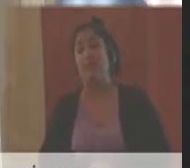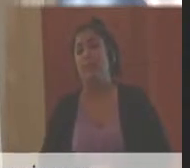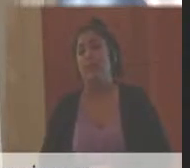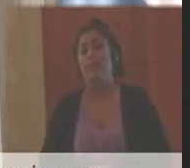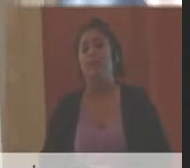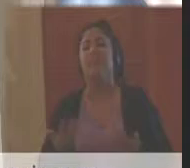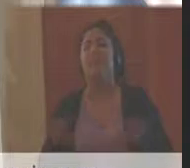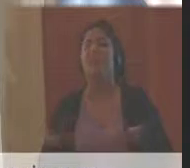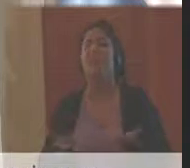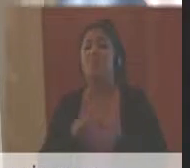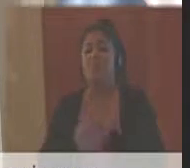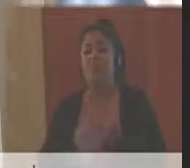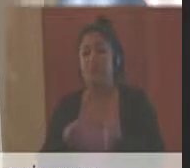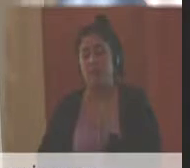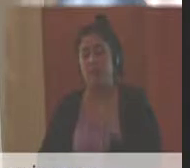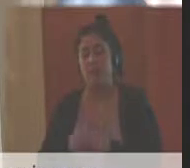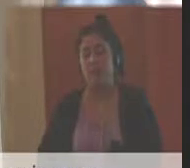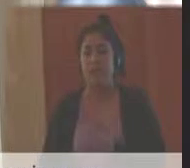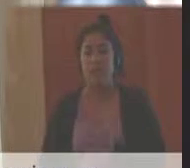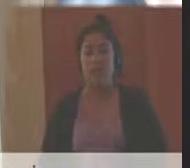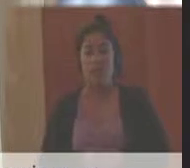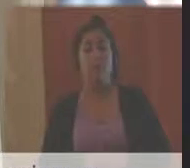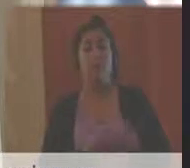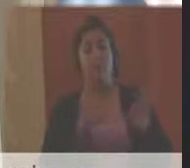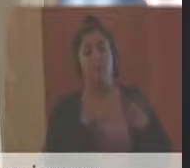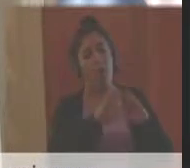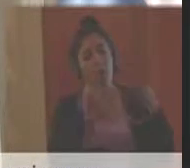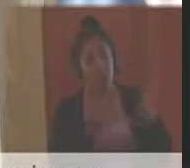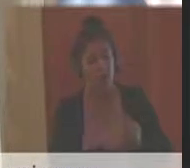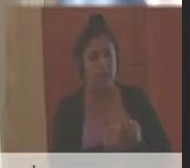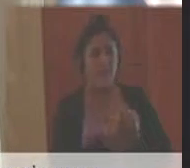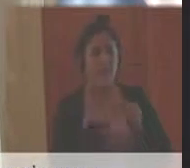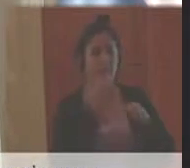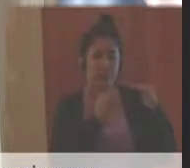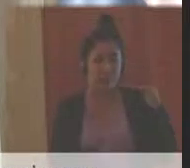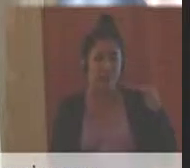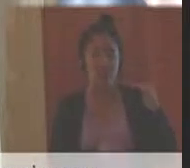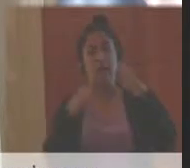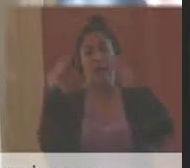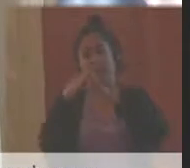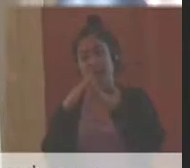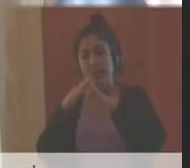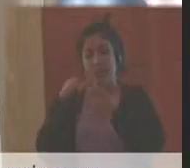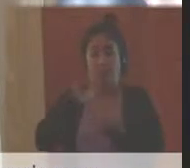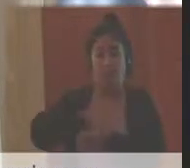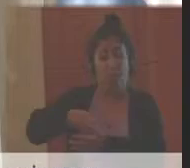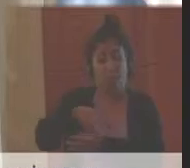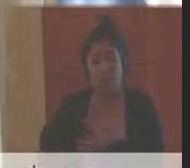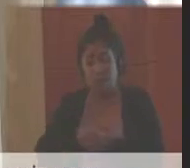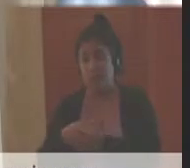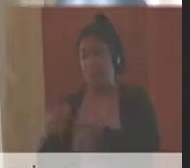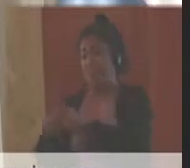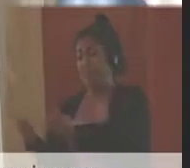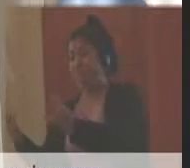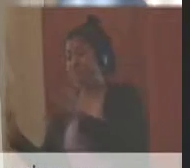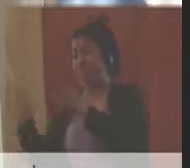can talk about inevitable relation between the poor homes